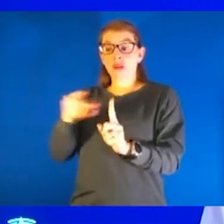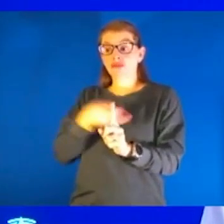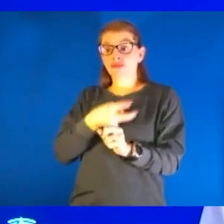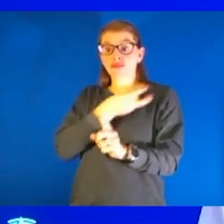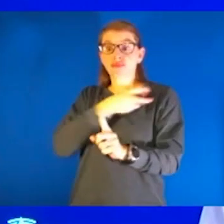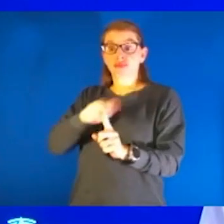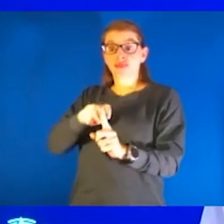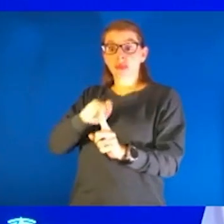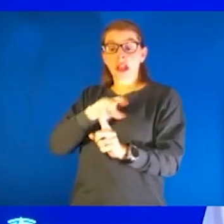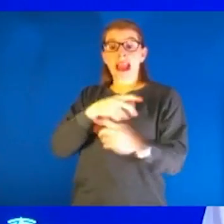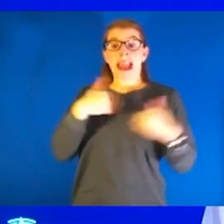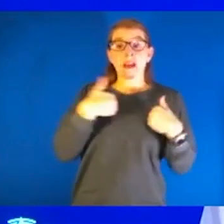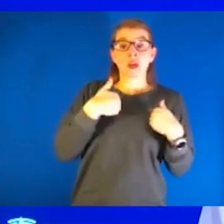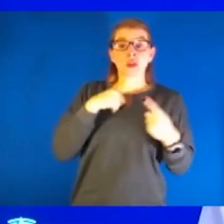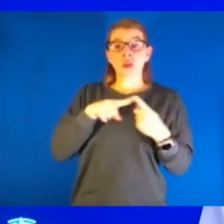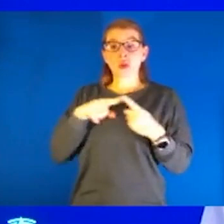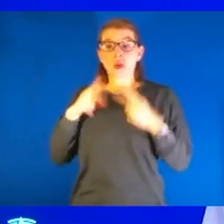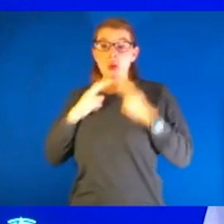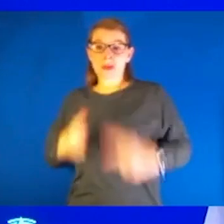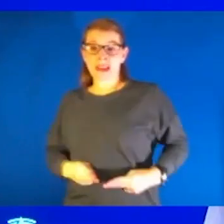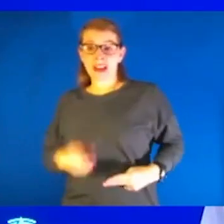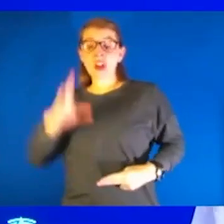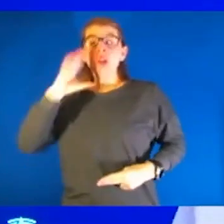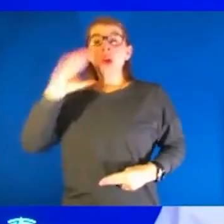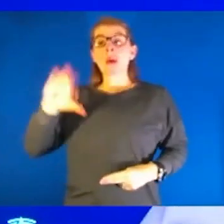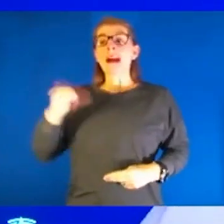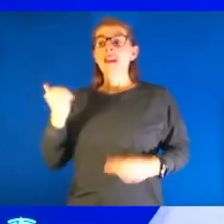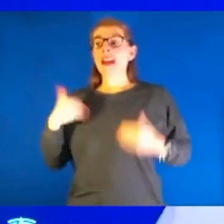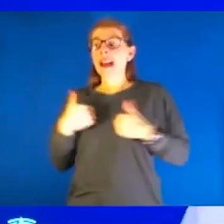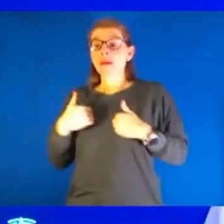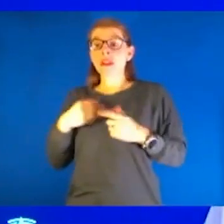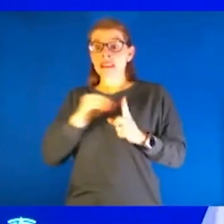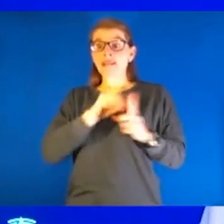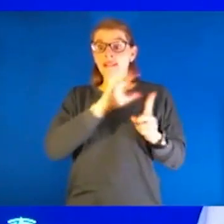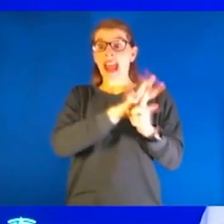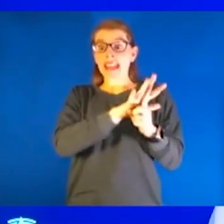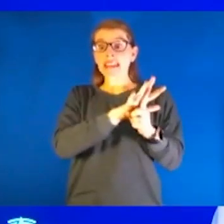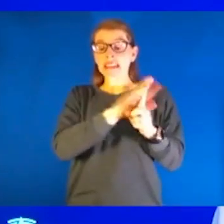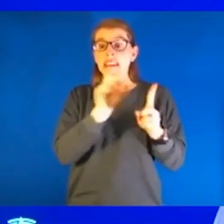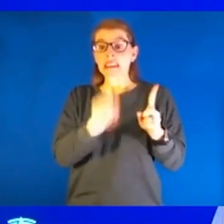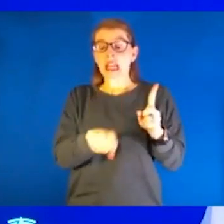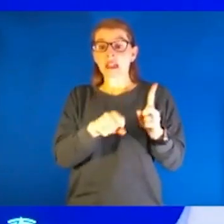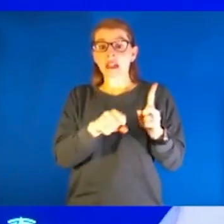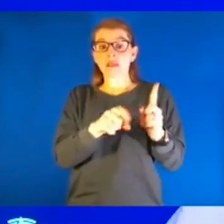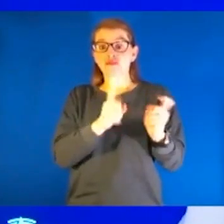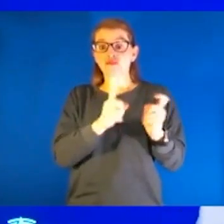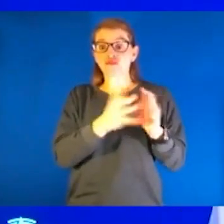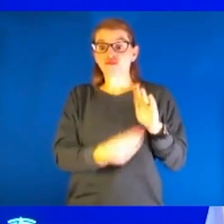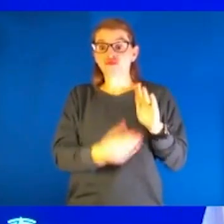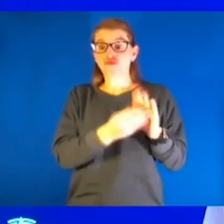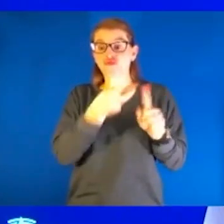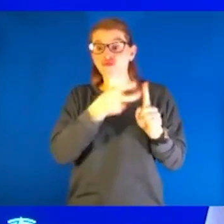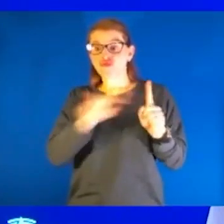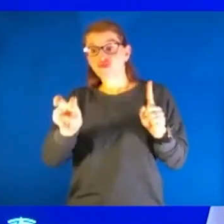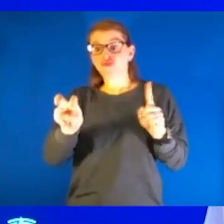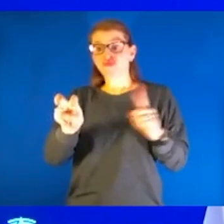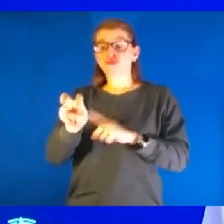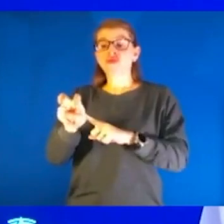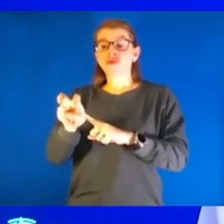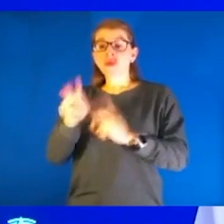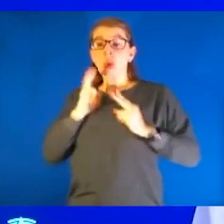human species. We know that other animals can be infected. We know that through replication and even sometimes recombinant events,